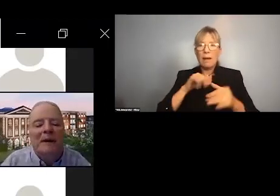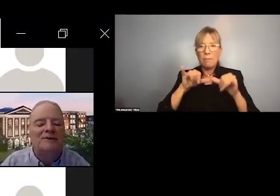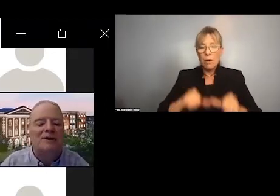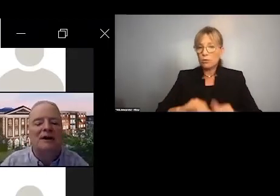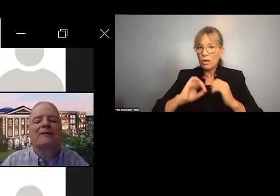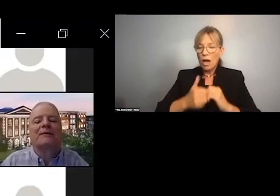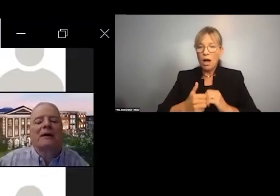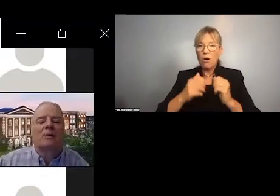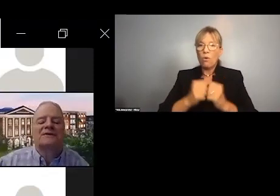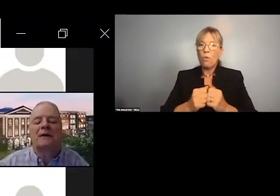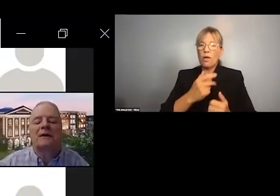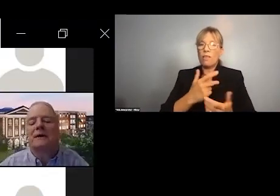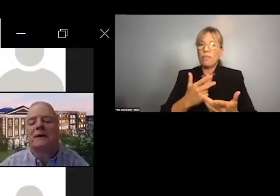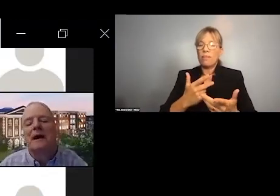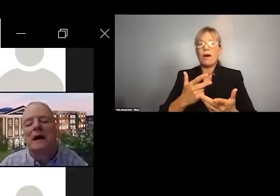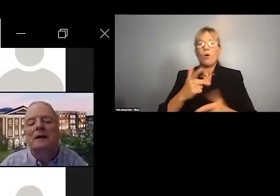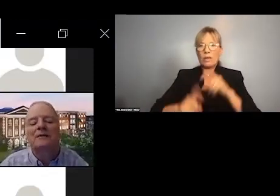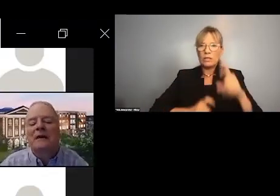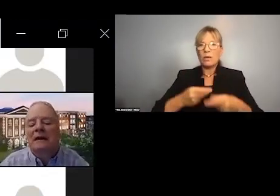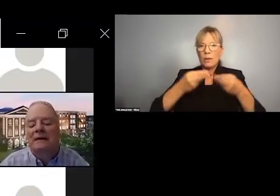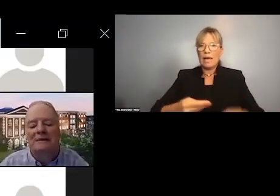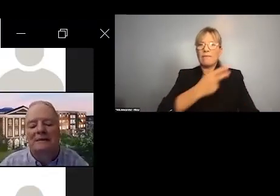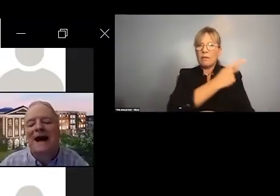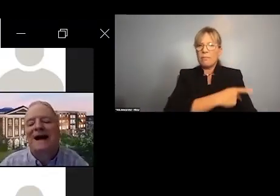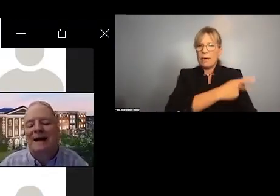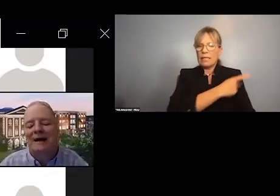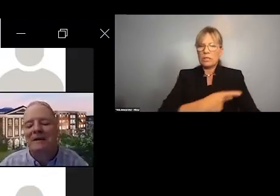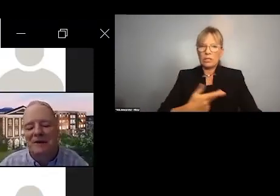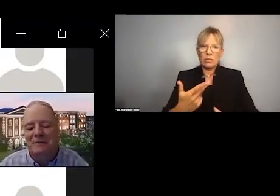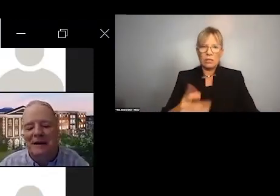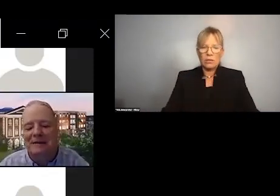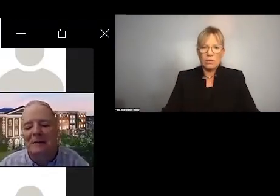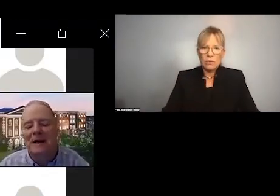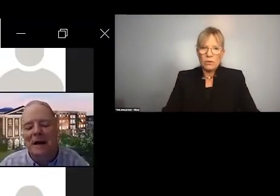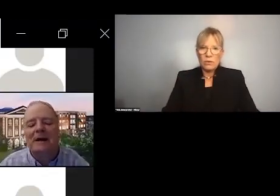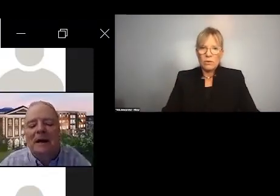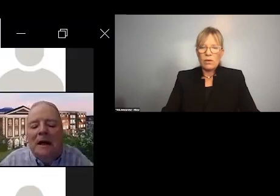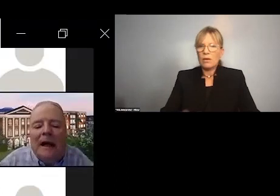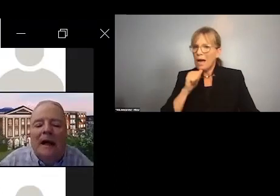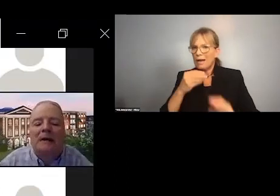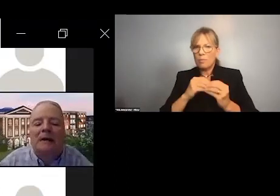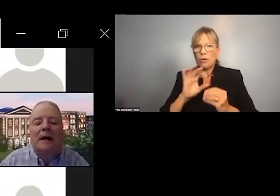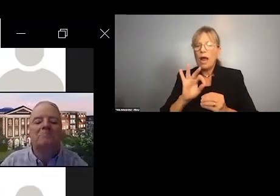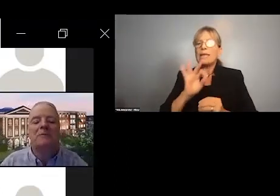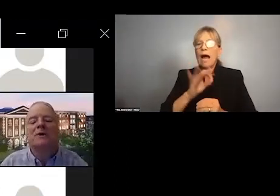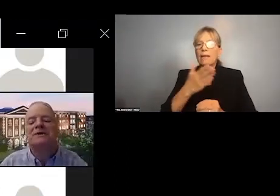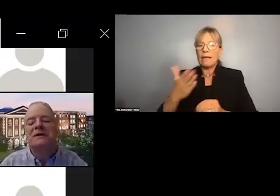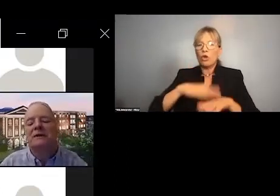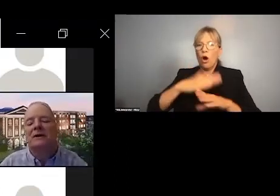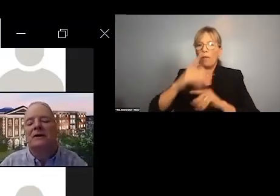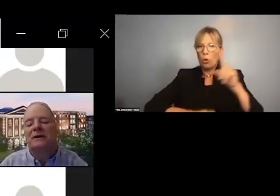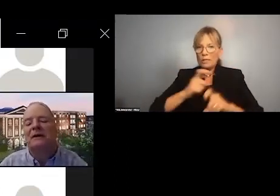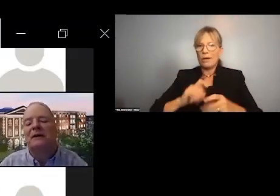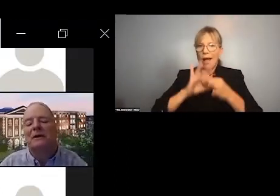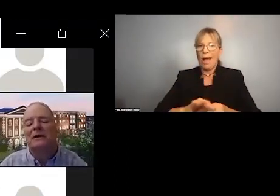the patient health questionnaire number 9, or 9 item, excuse me, not number 9. And you can